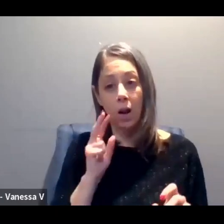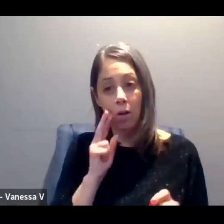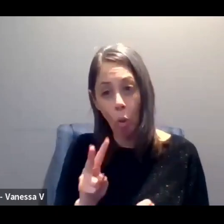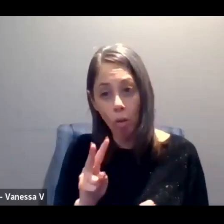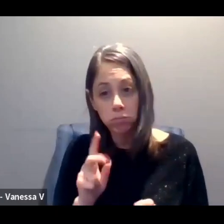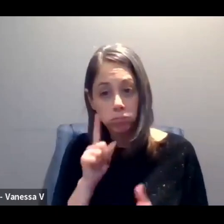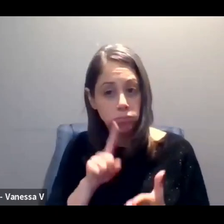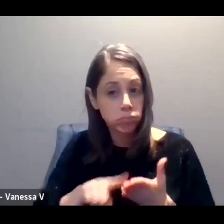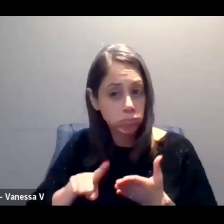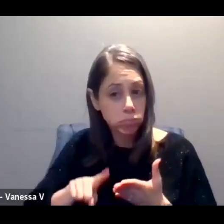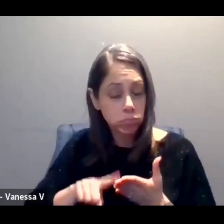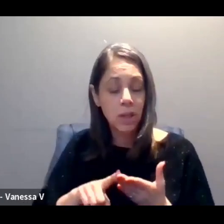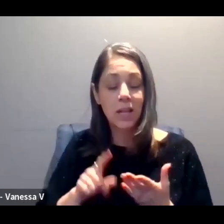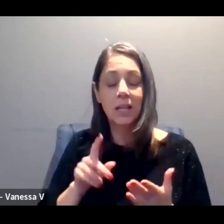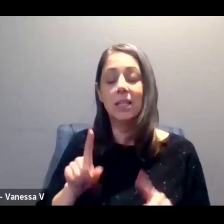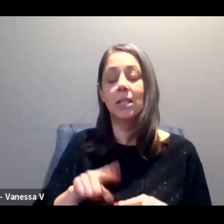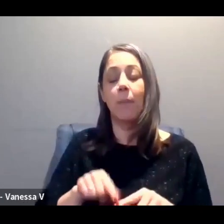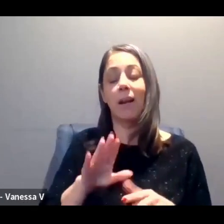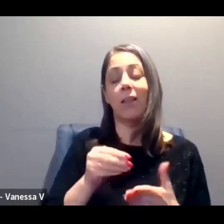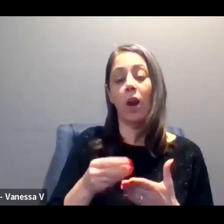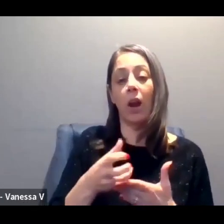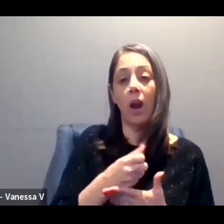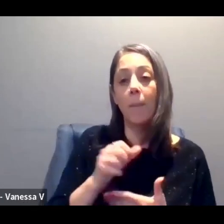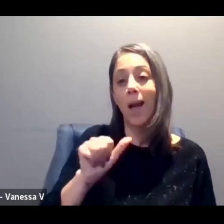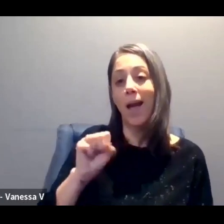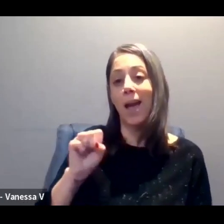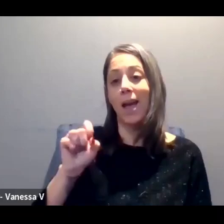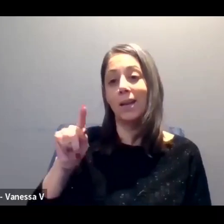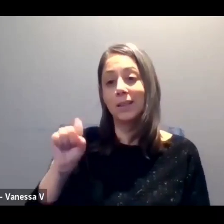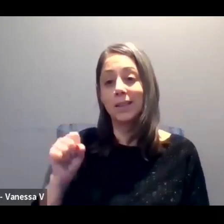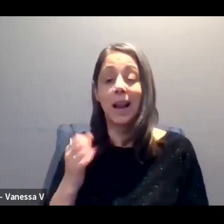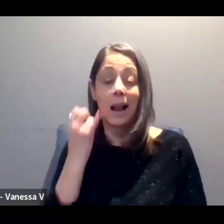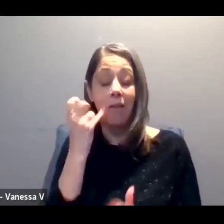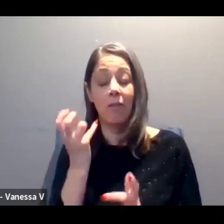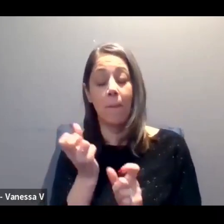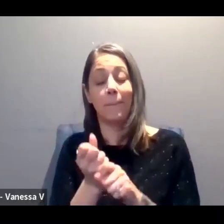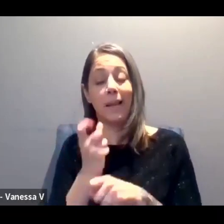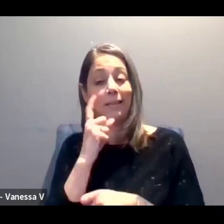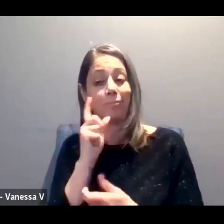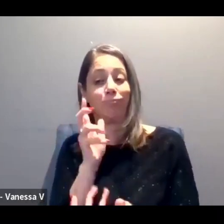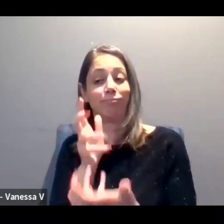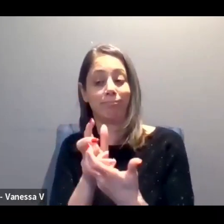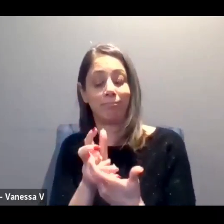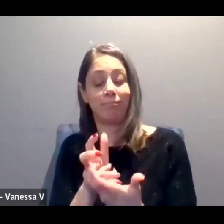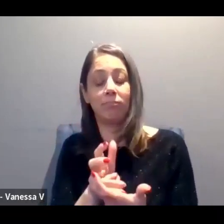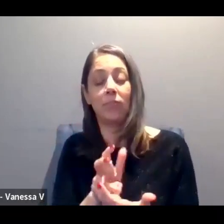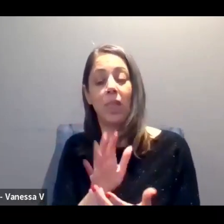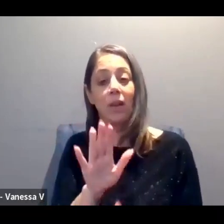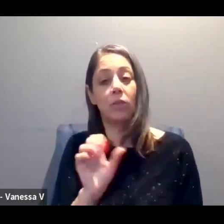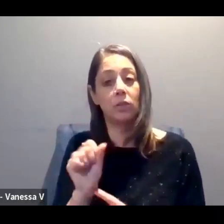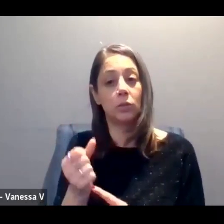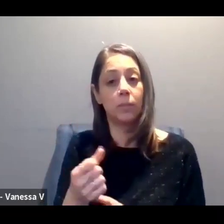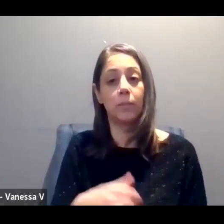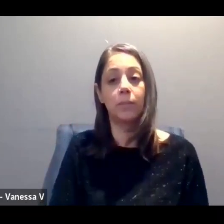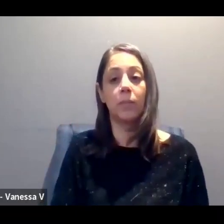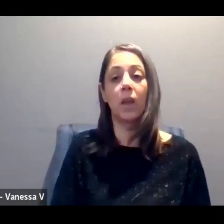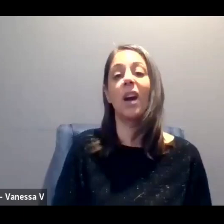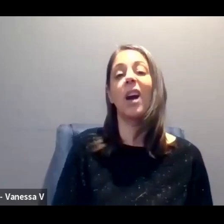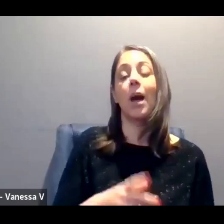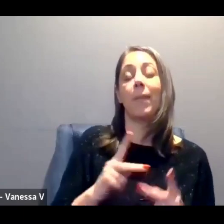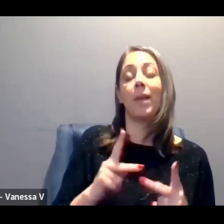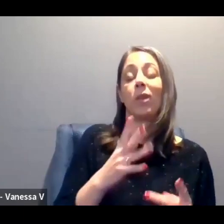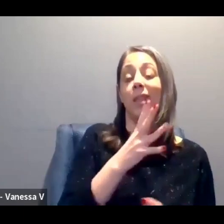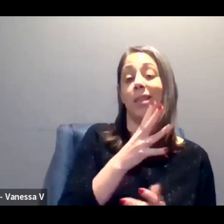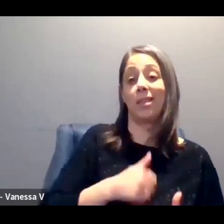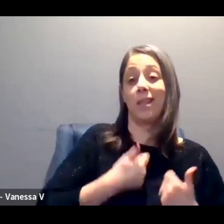on what their income and assets are and whether or not that makes sense. I've talked with people before in rural Minnesota